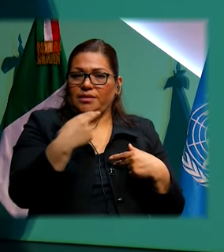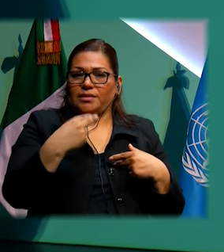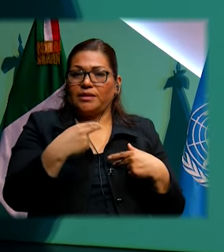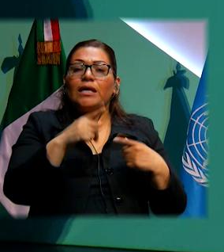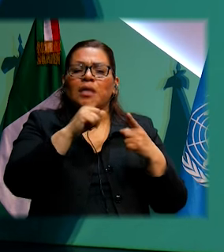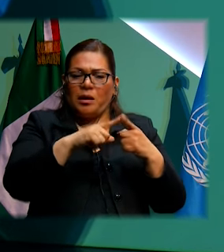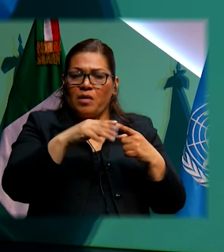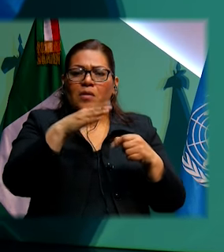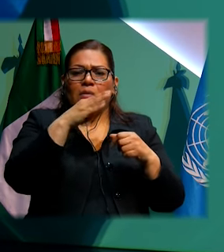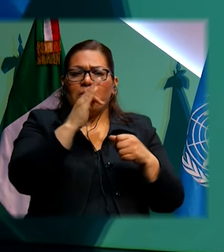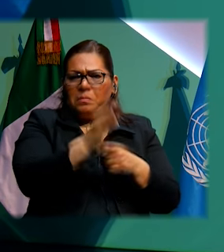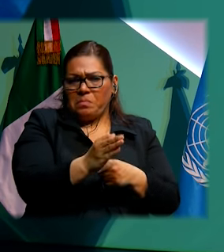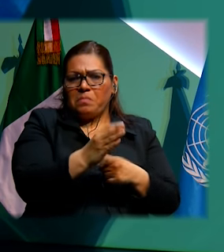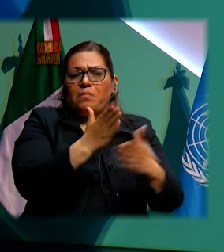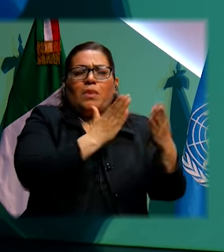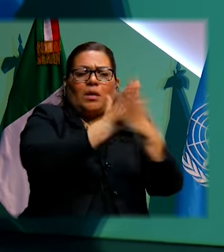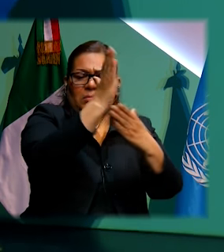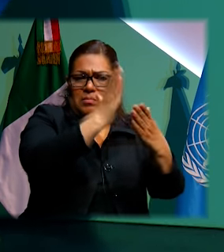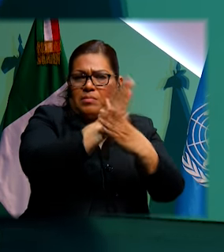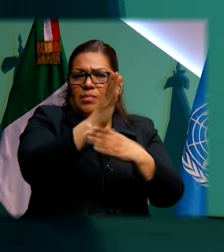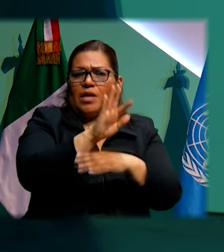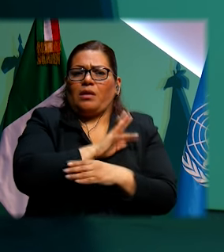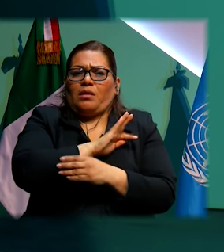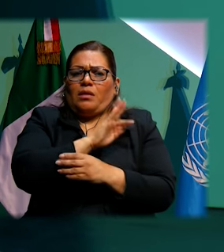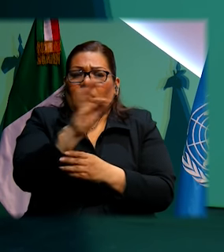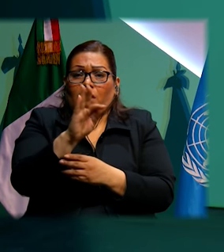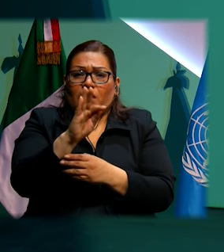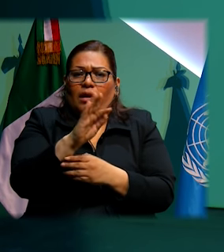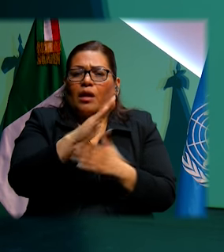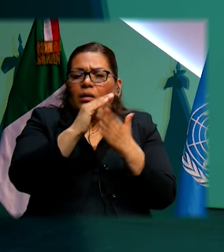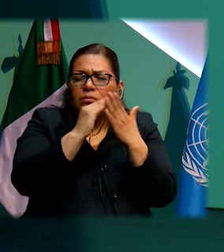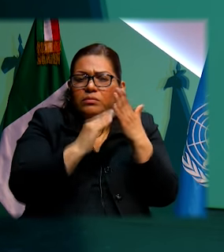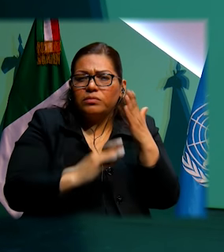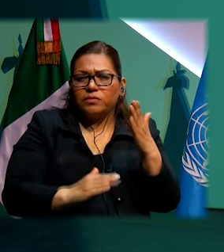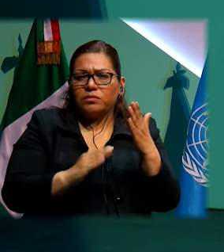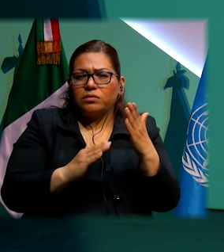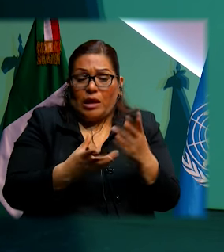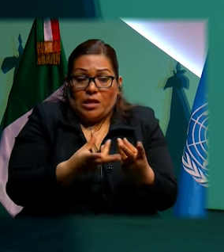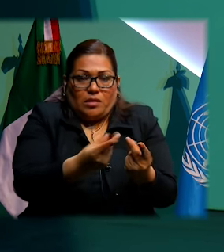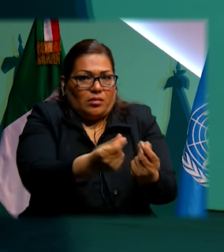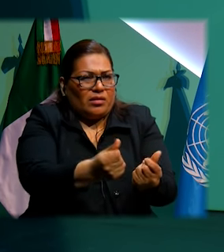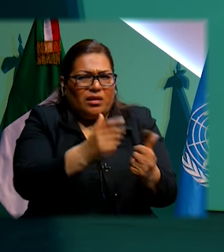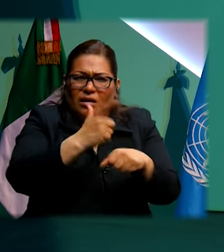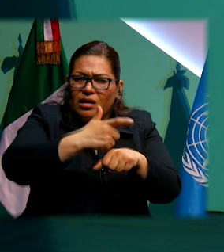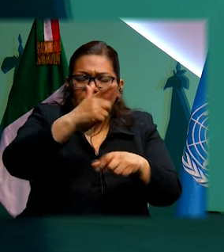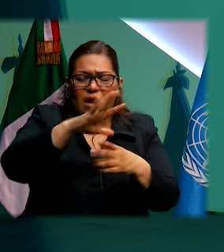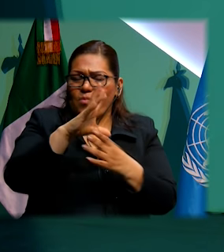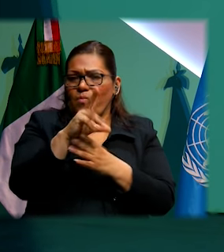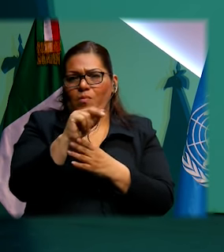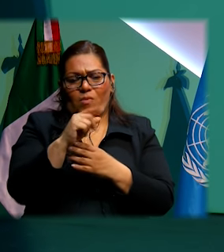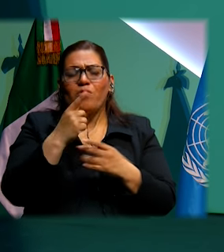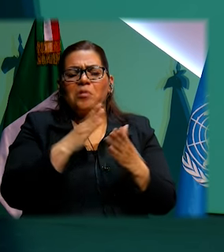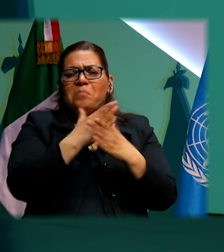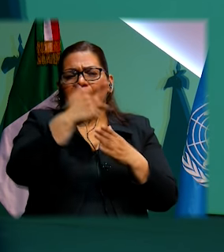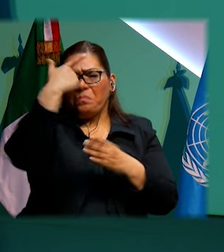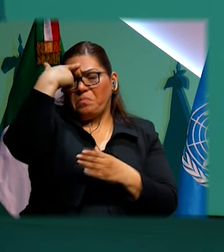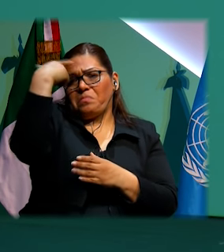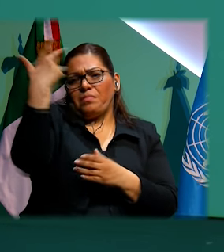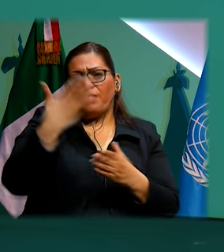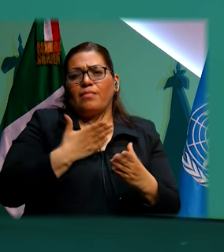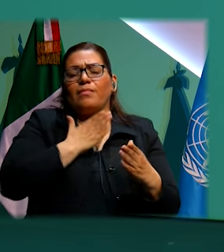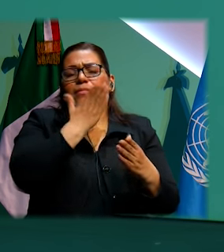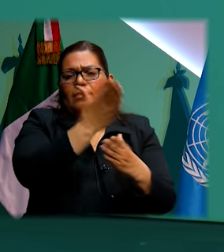in two senses. One, we have to be able to get to it physically. And we also need to deal with people who may have